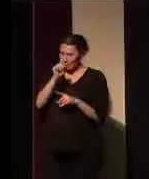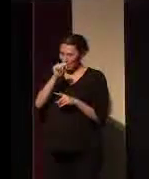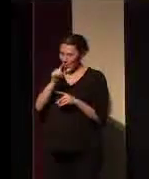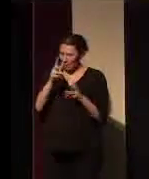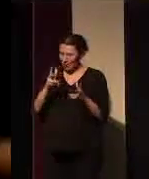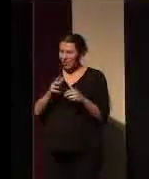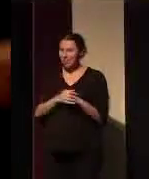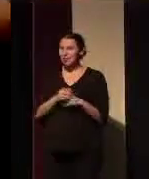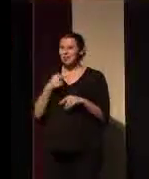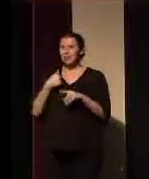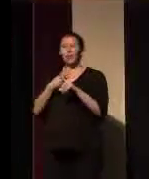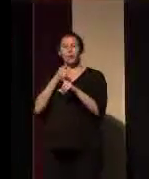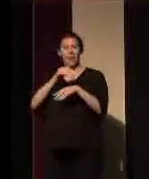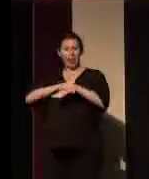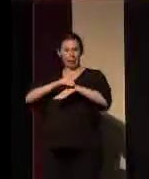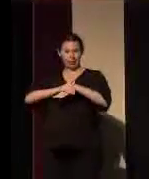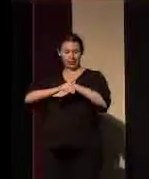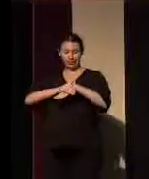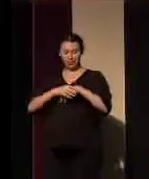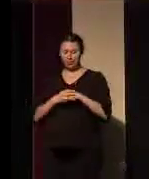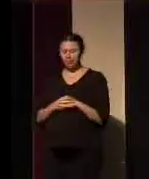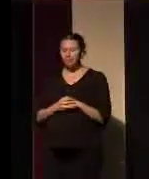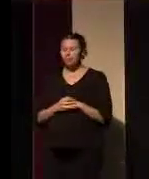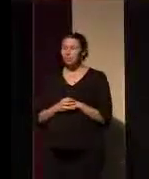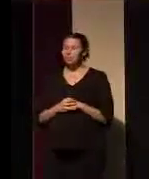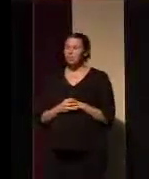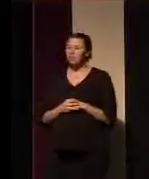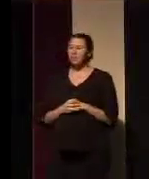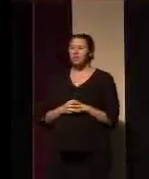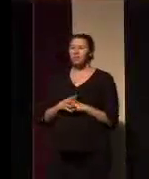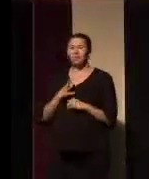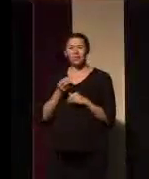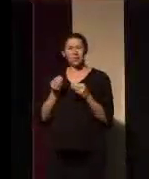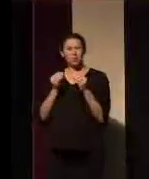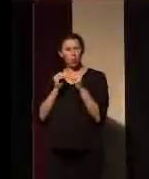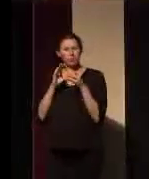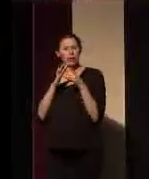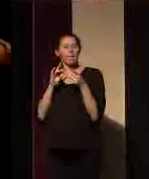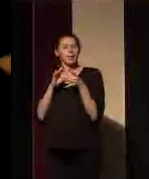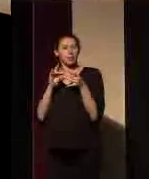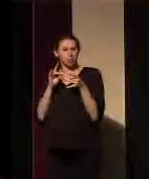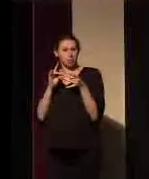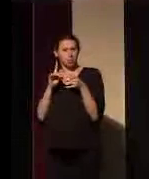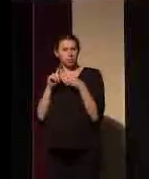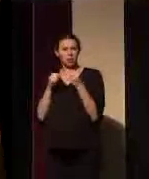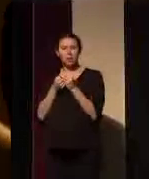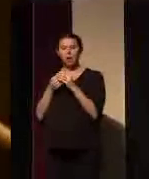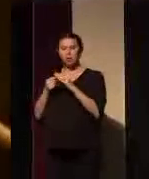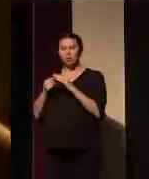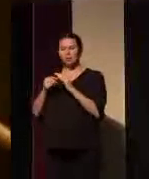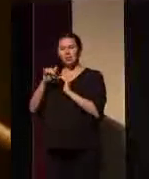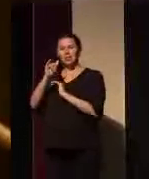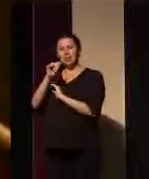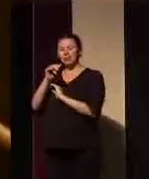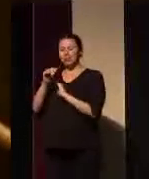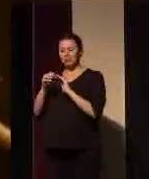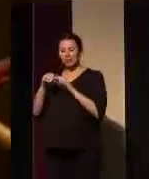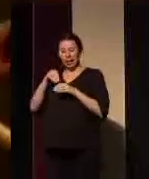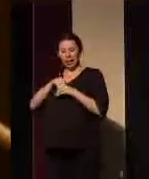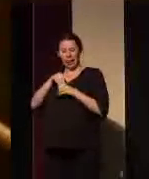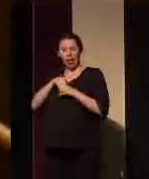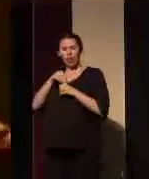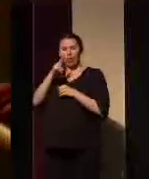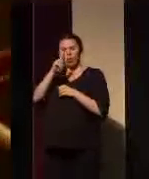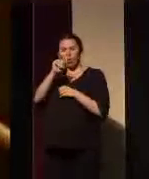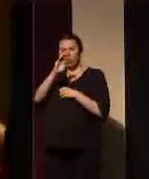I'm visiting from England. And just more of a comment about the inherent racial bias that appears to